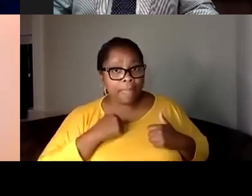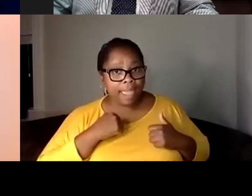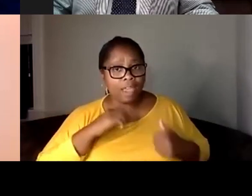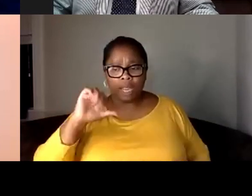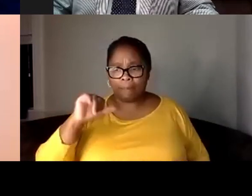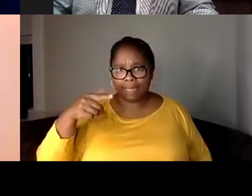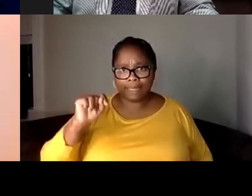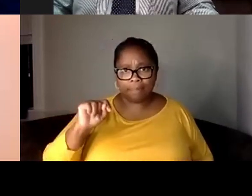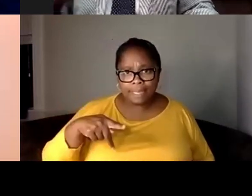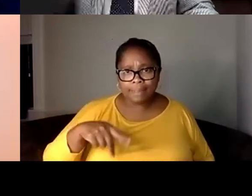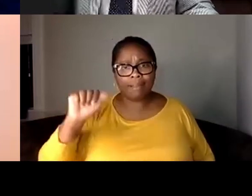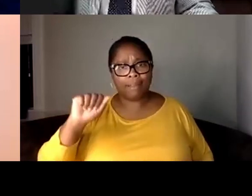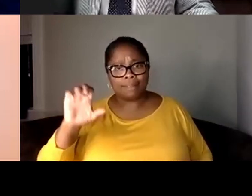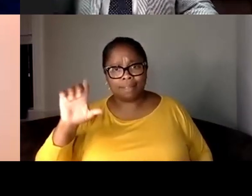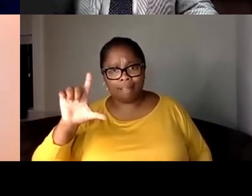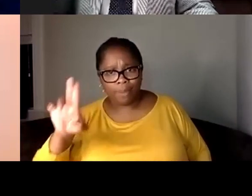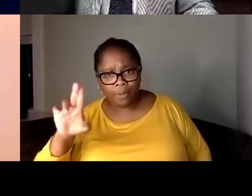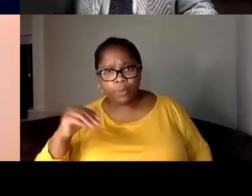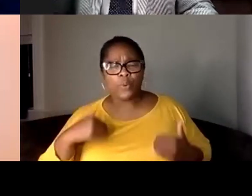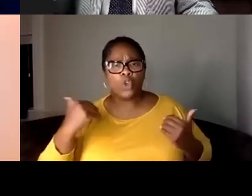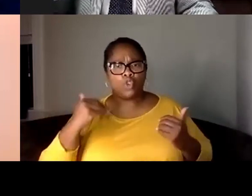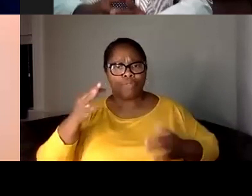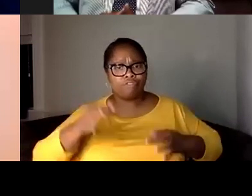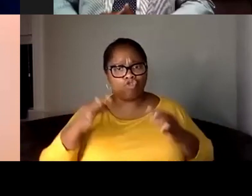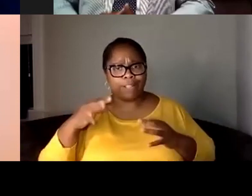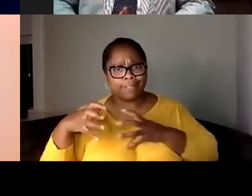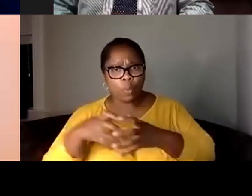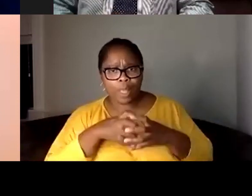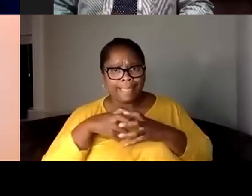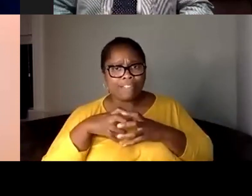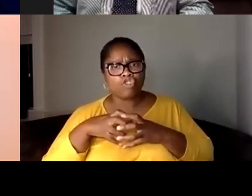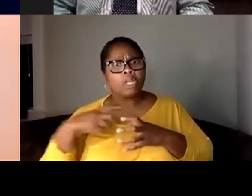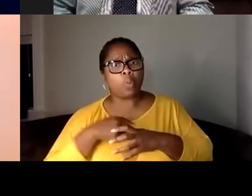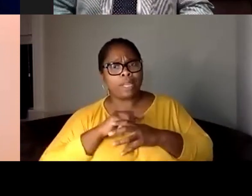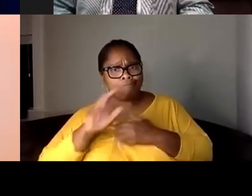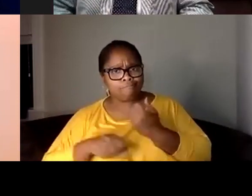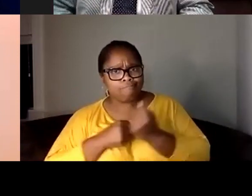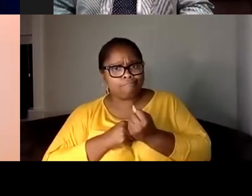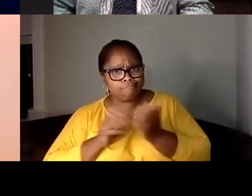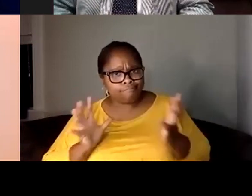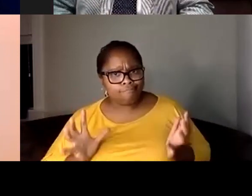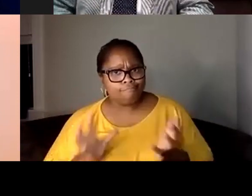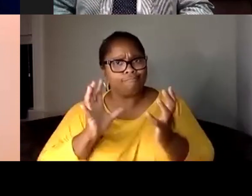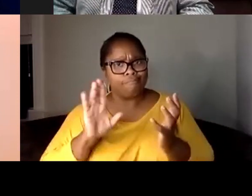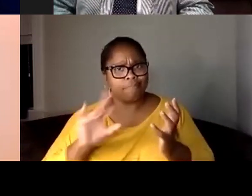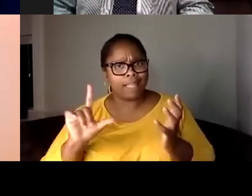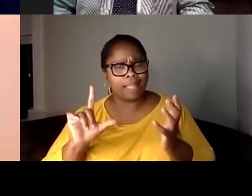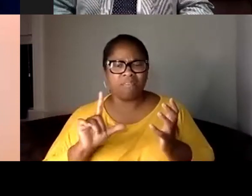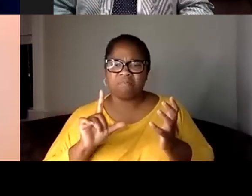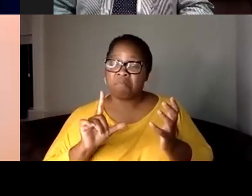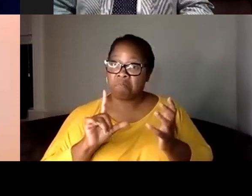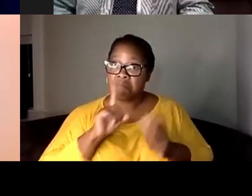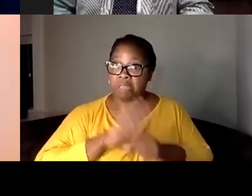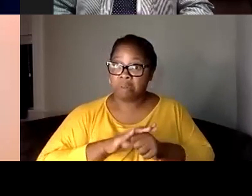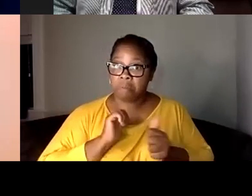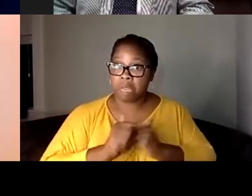and ACLU and Youth Justice Coalition are pushing the bill doesn't mean the bill will pass. The way we passed